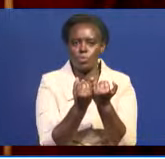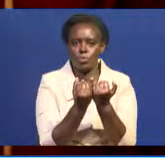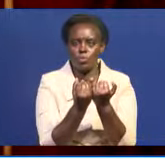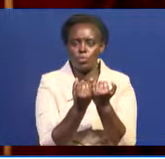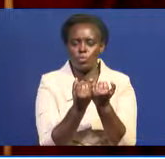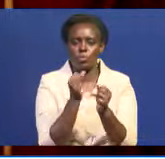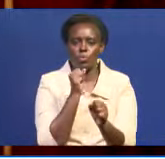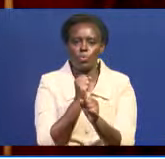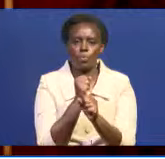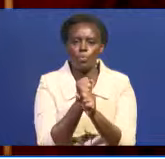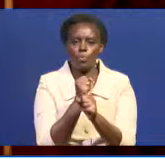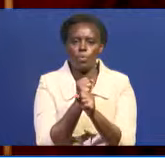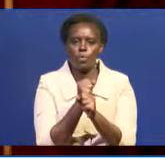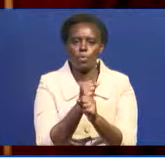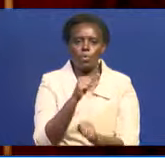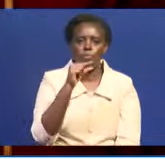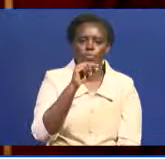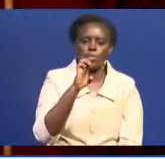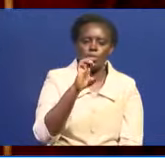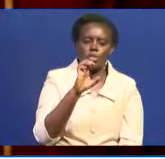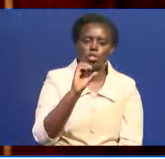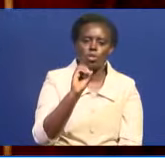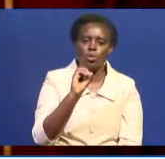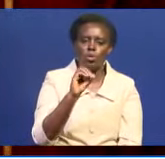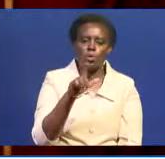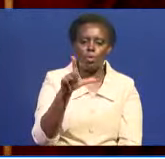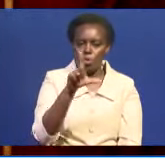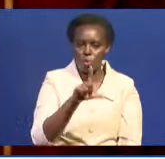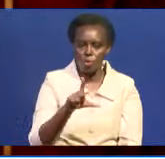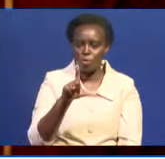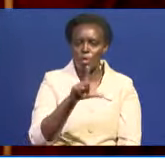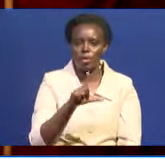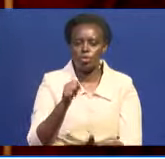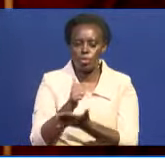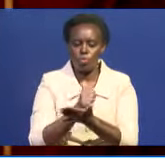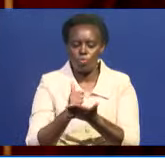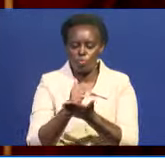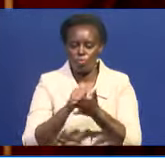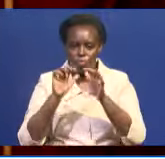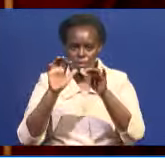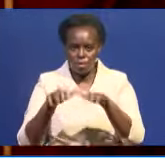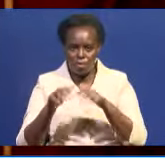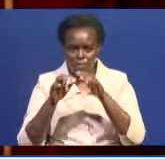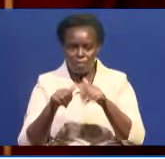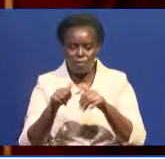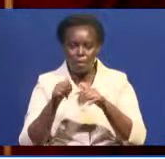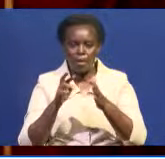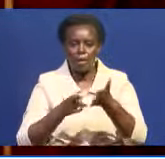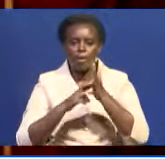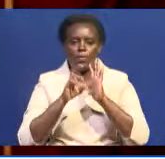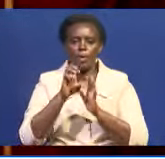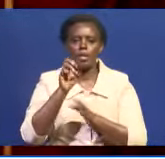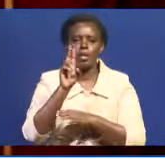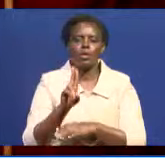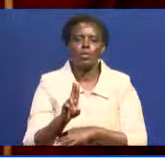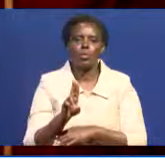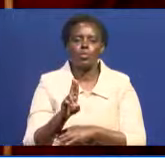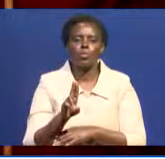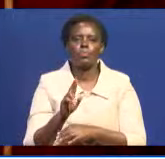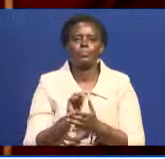in these efforts of geolocation coordinates of coffee farms as required by the EU regulations. Question